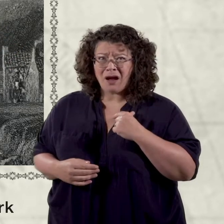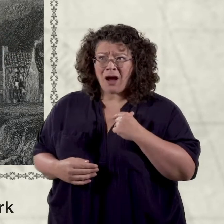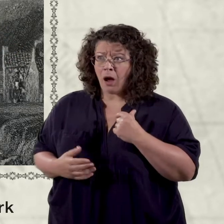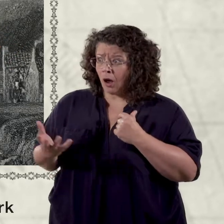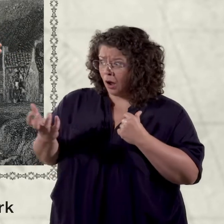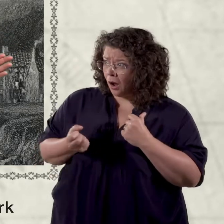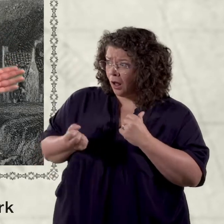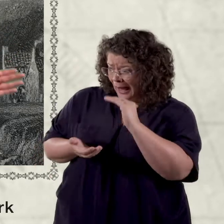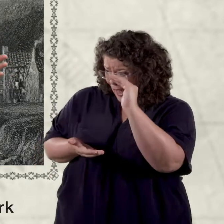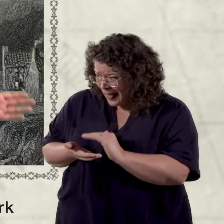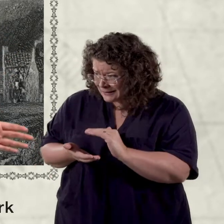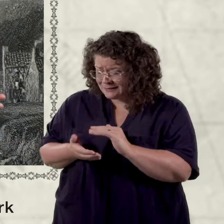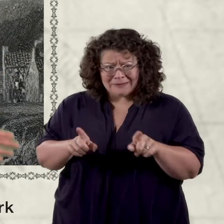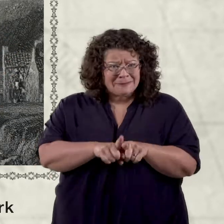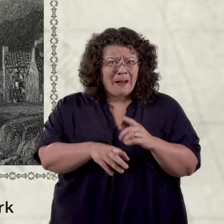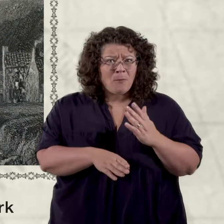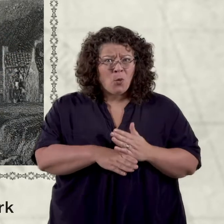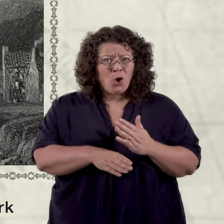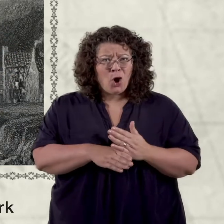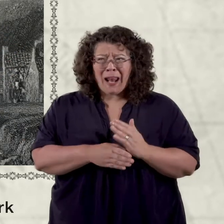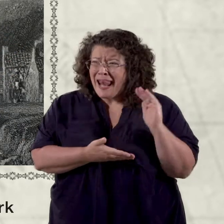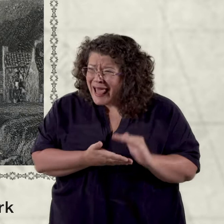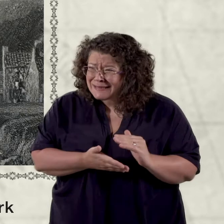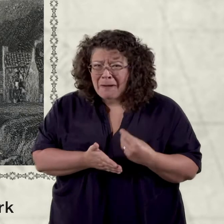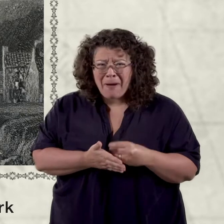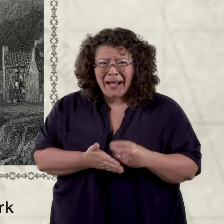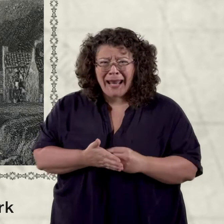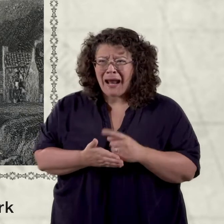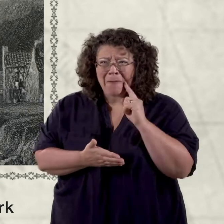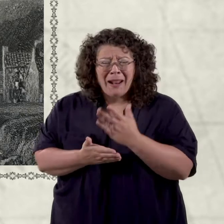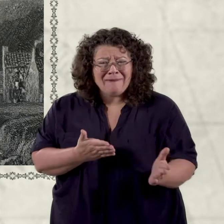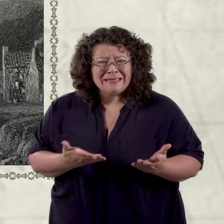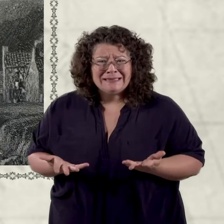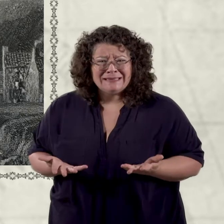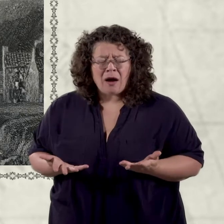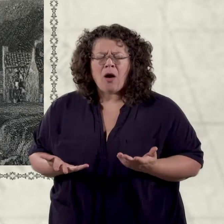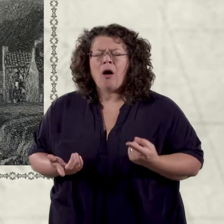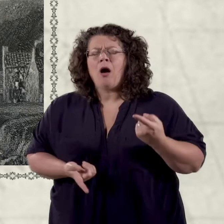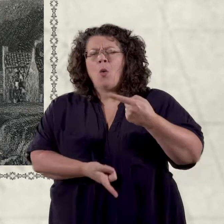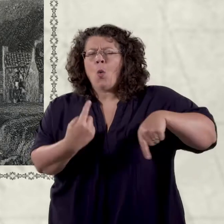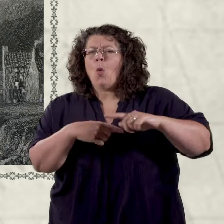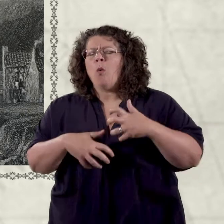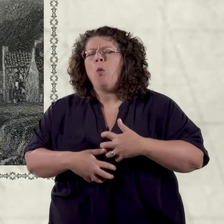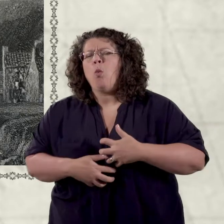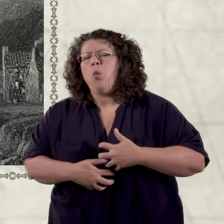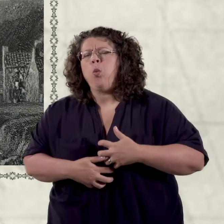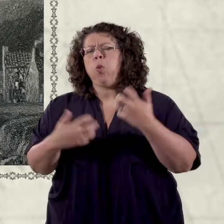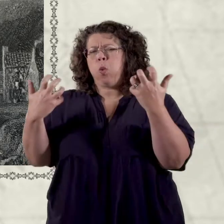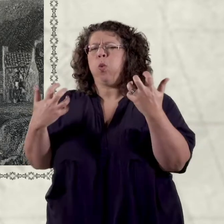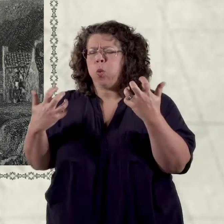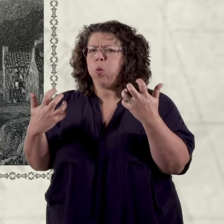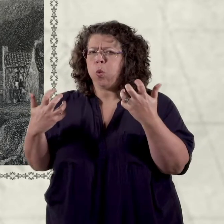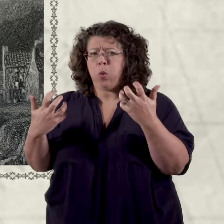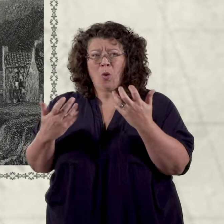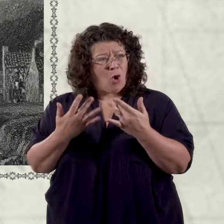Crochet was expecting us to work for less money. Can you believe it? Oh, we were very angry.